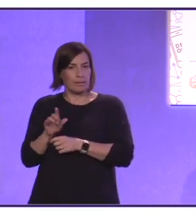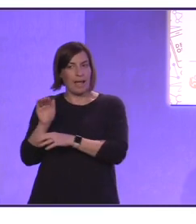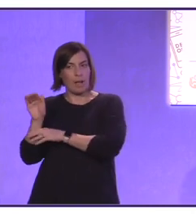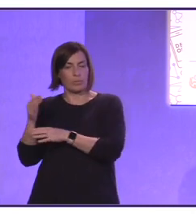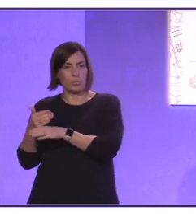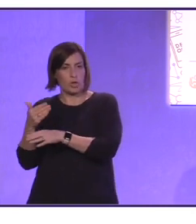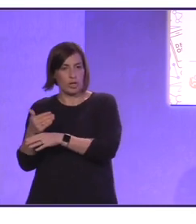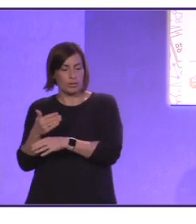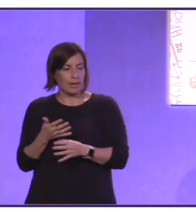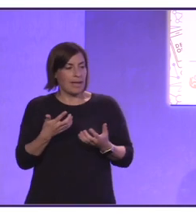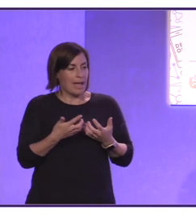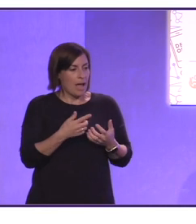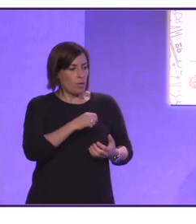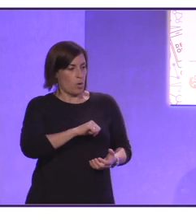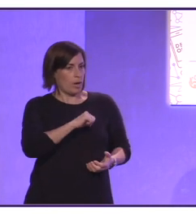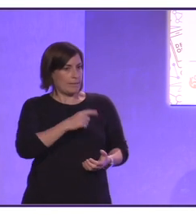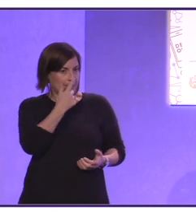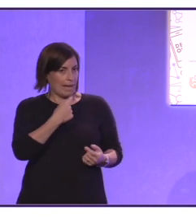really honest with myself.